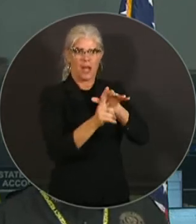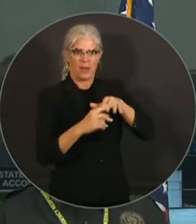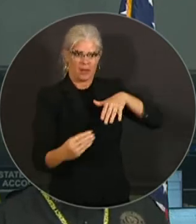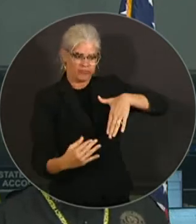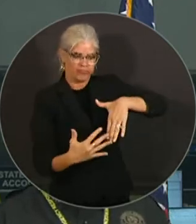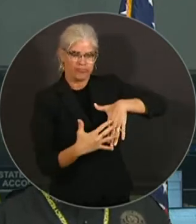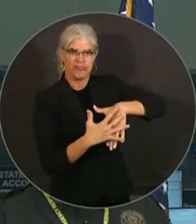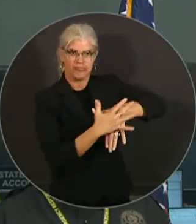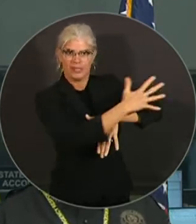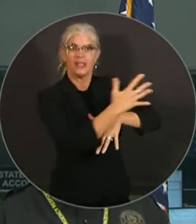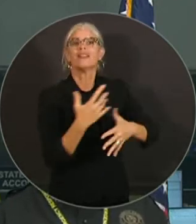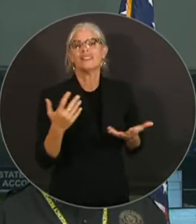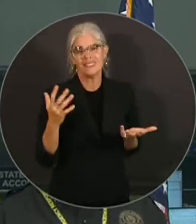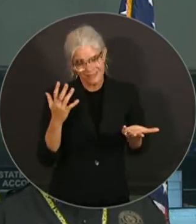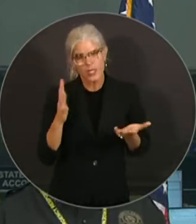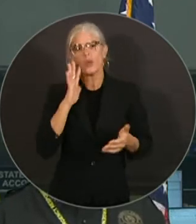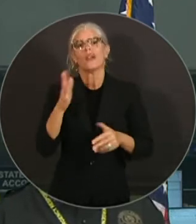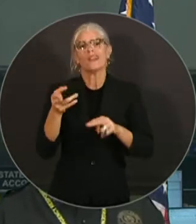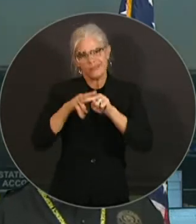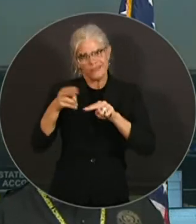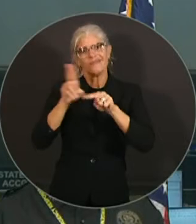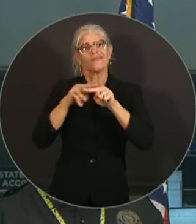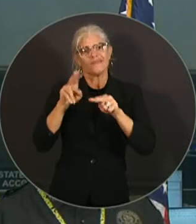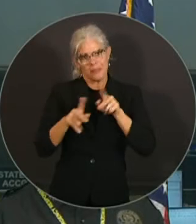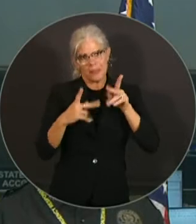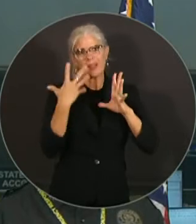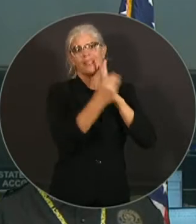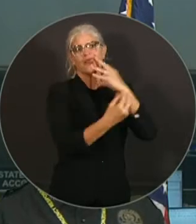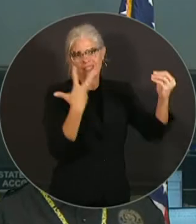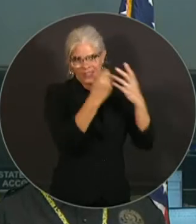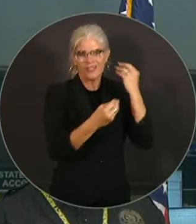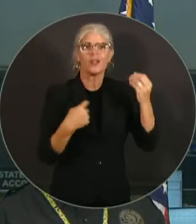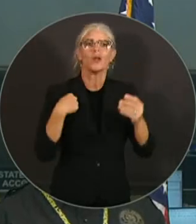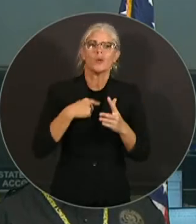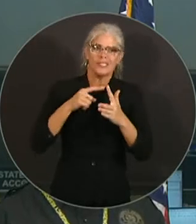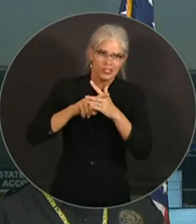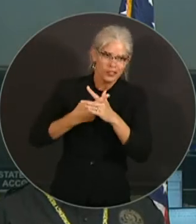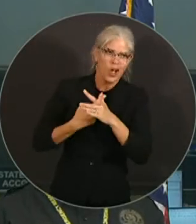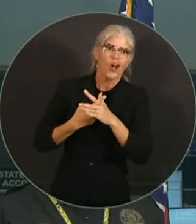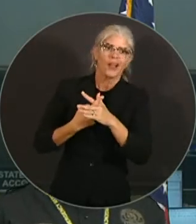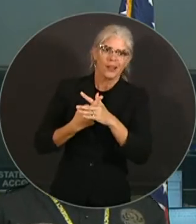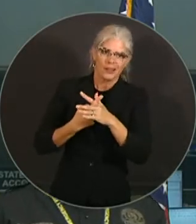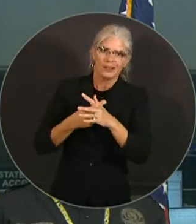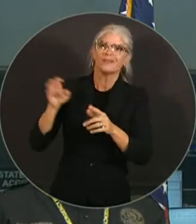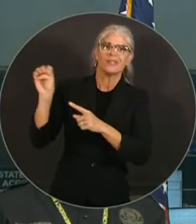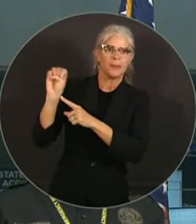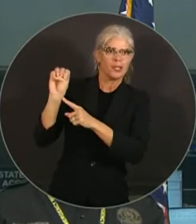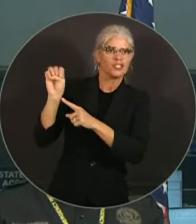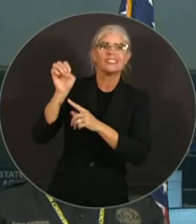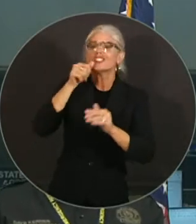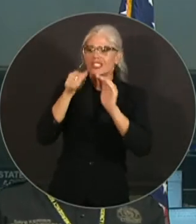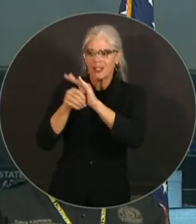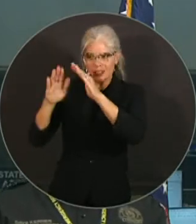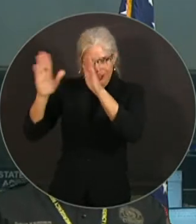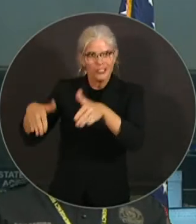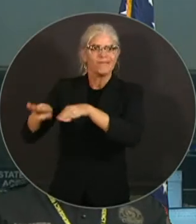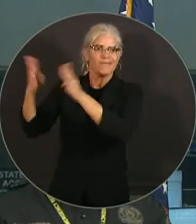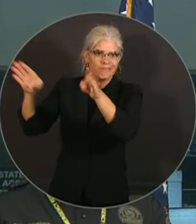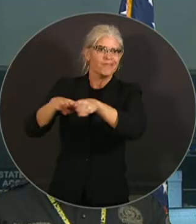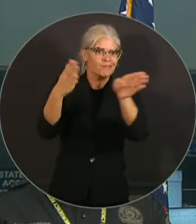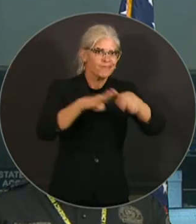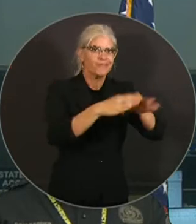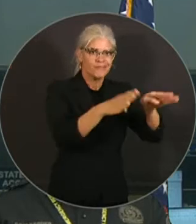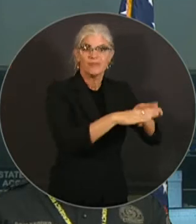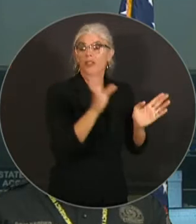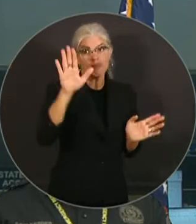to increase. Congestion is increasing. We began implementing what's known as emergency shoulder use at noon today. The shoulder is already